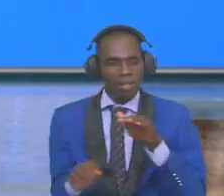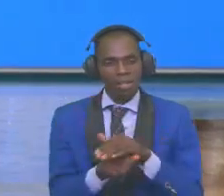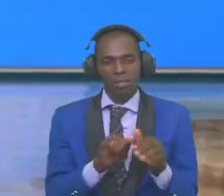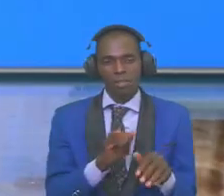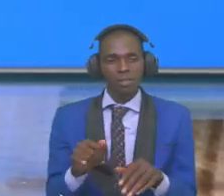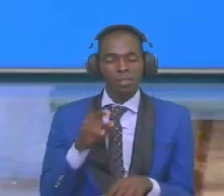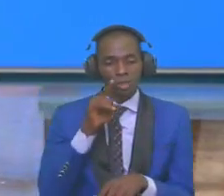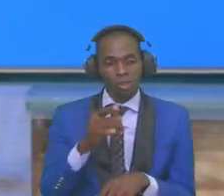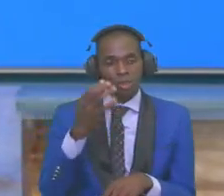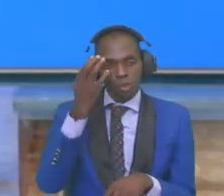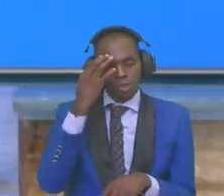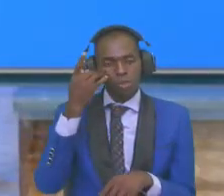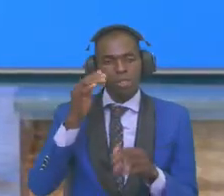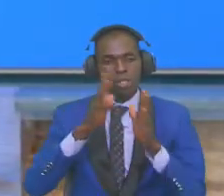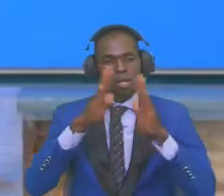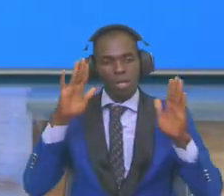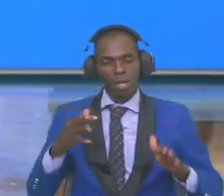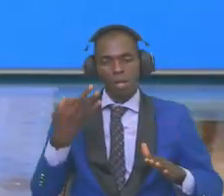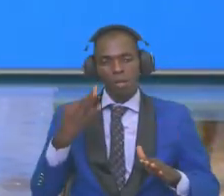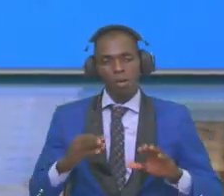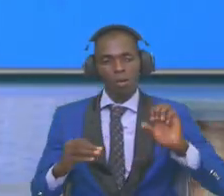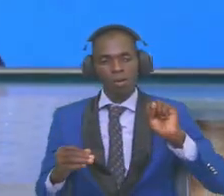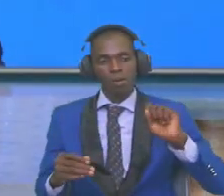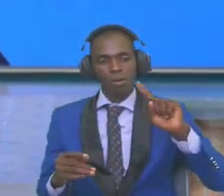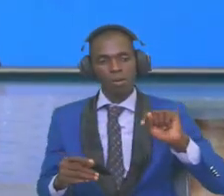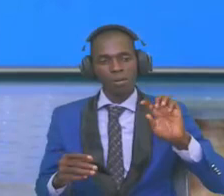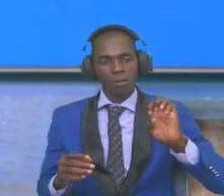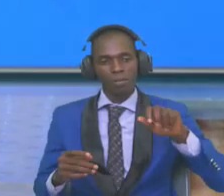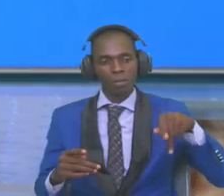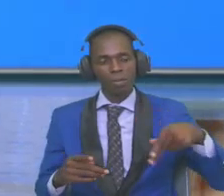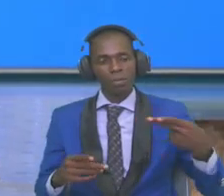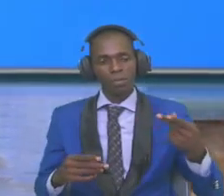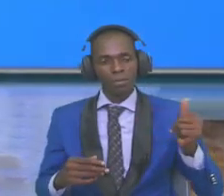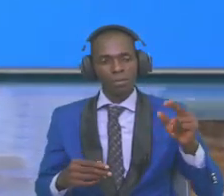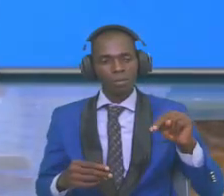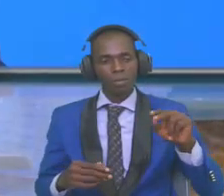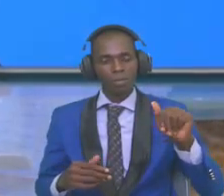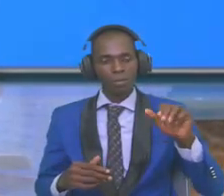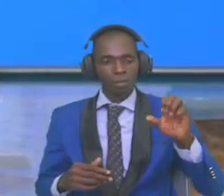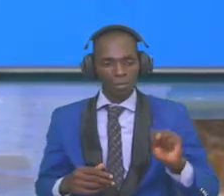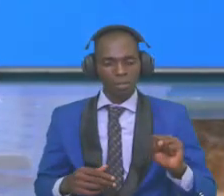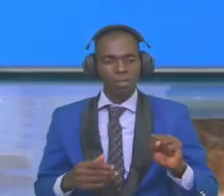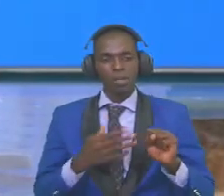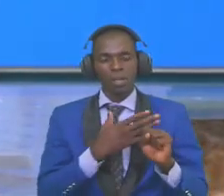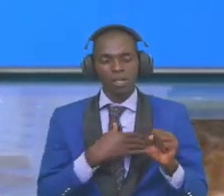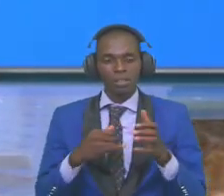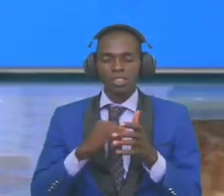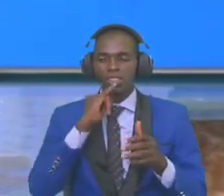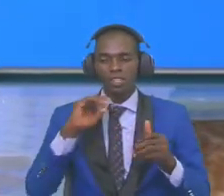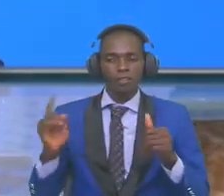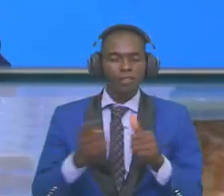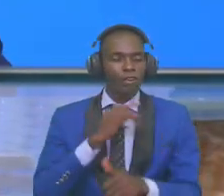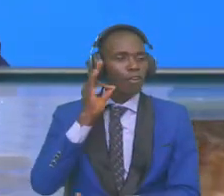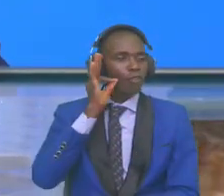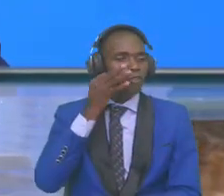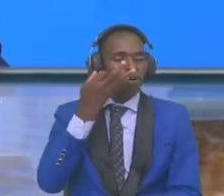the house of Stephanas, that it is the first fruits of Achaia, and